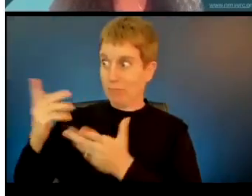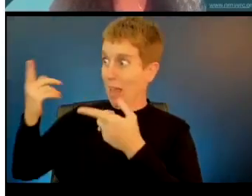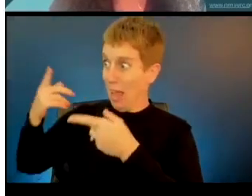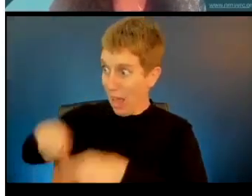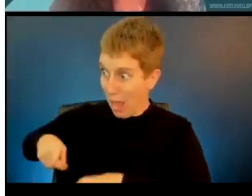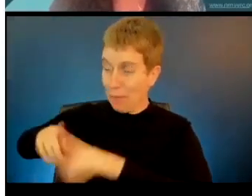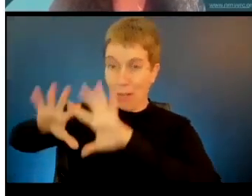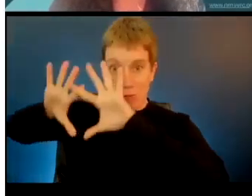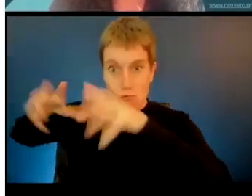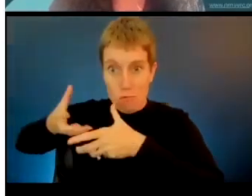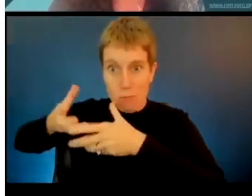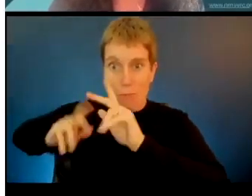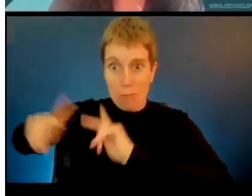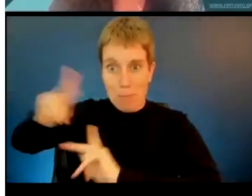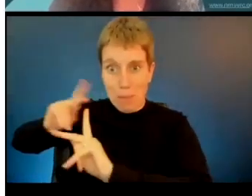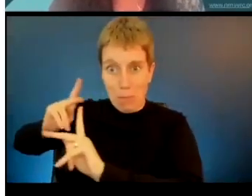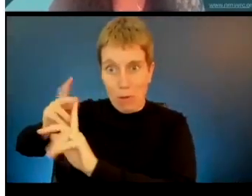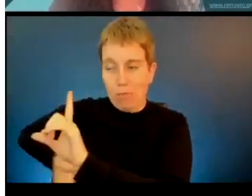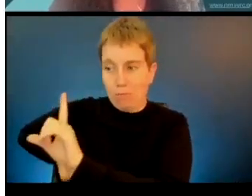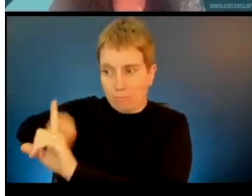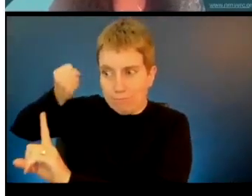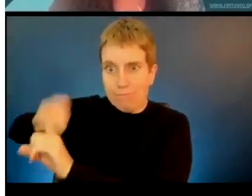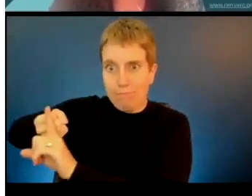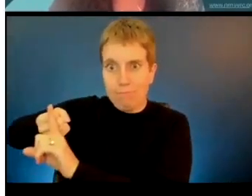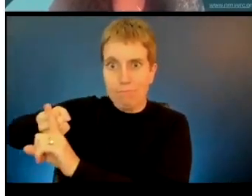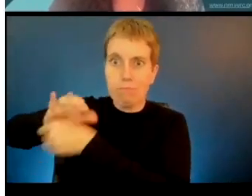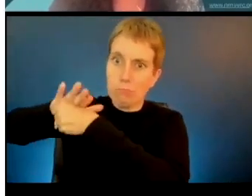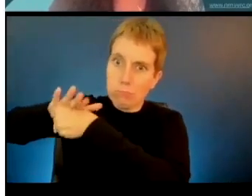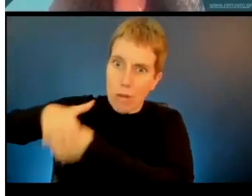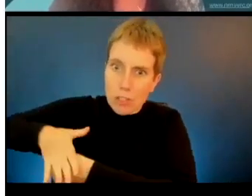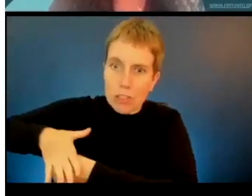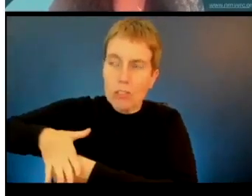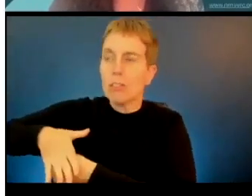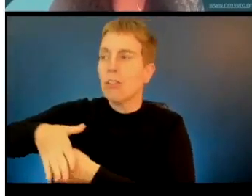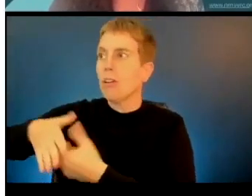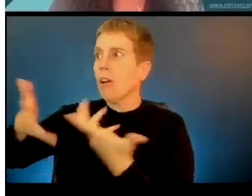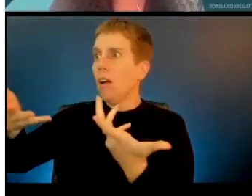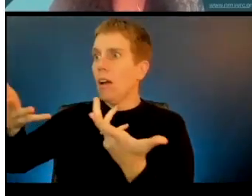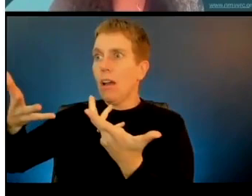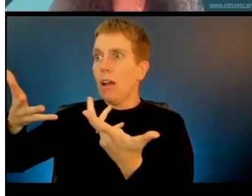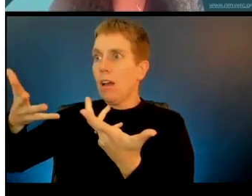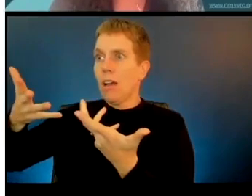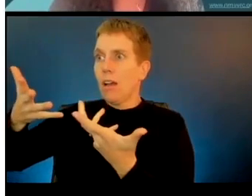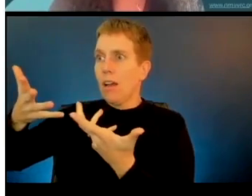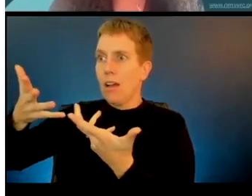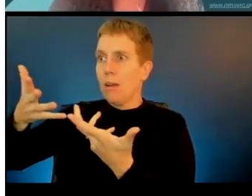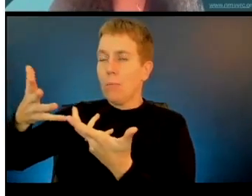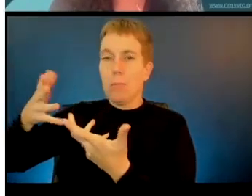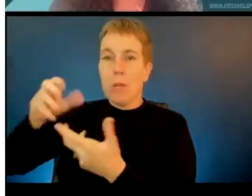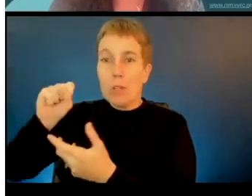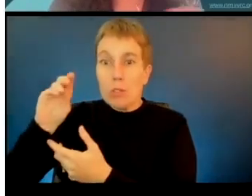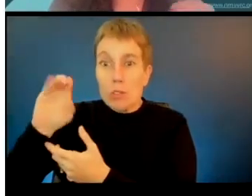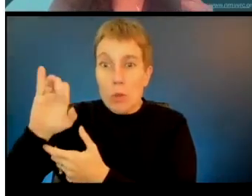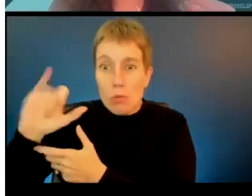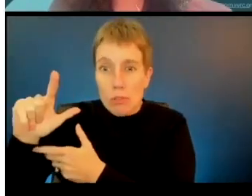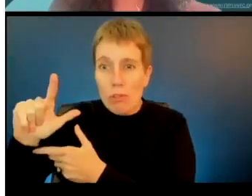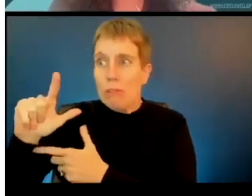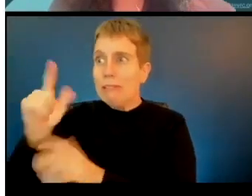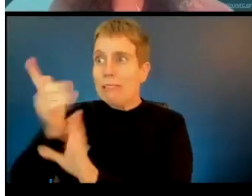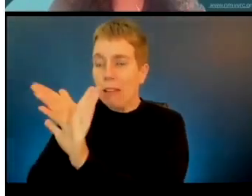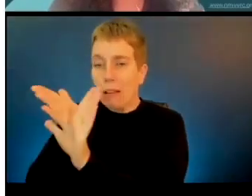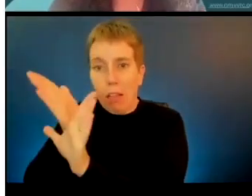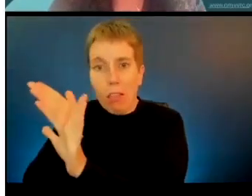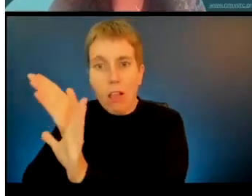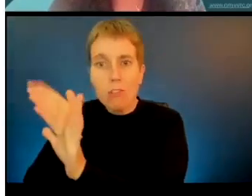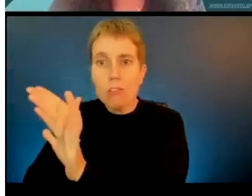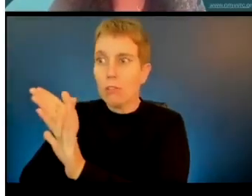of people are faced by oppression or social and psychological effects that can occur